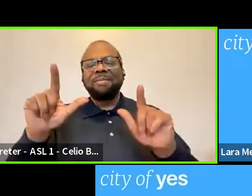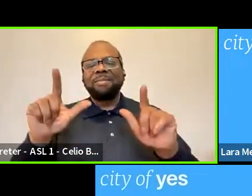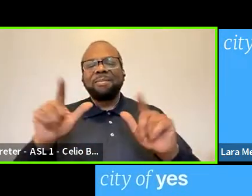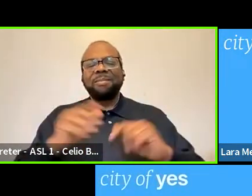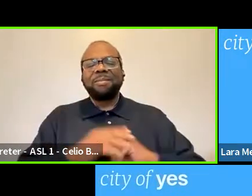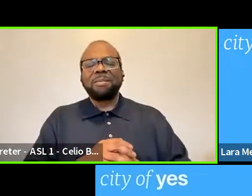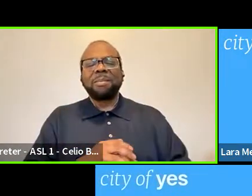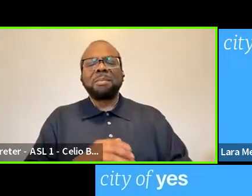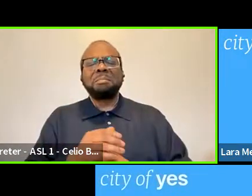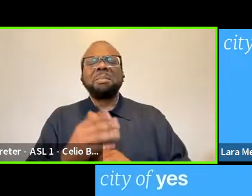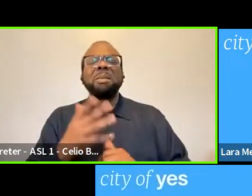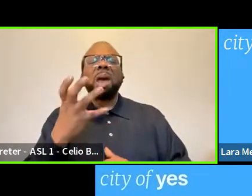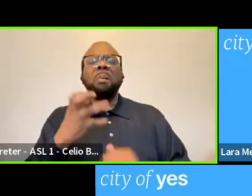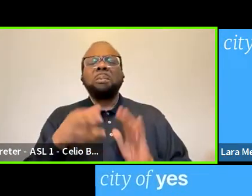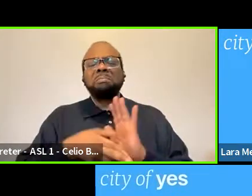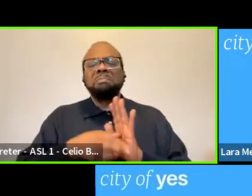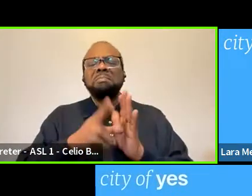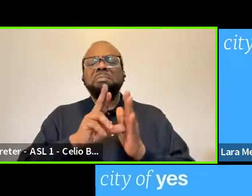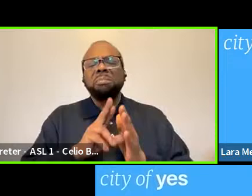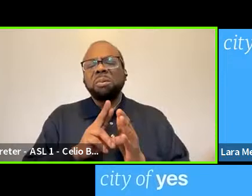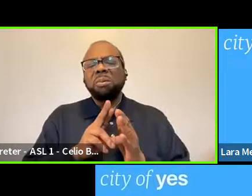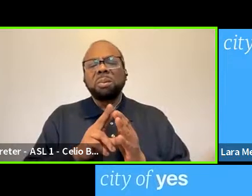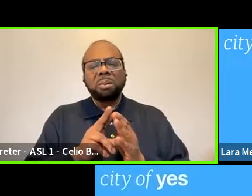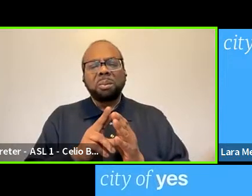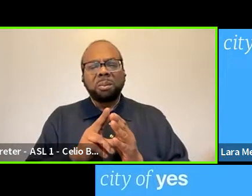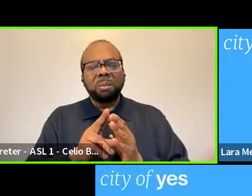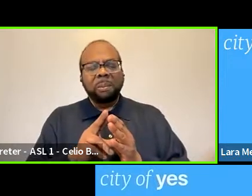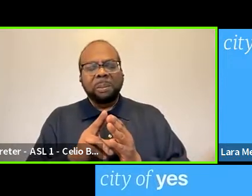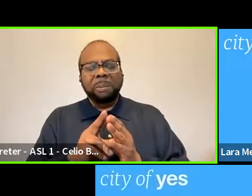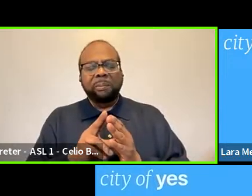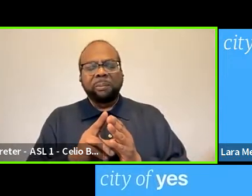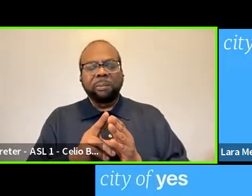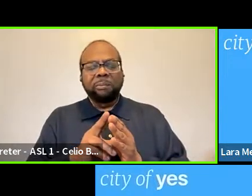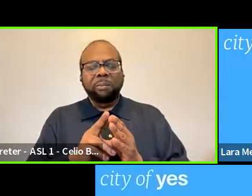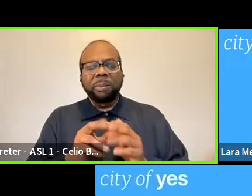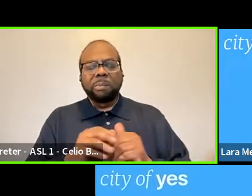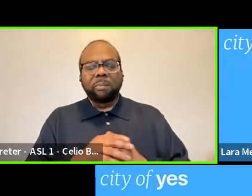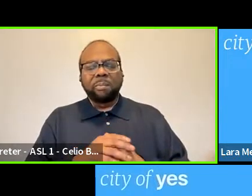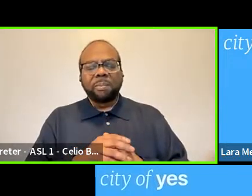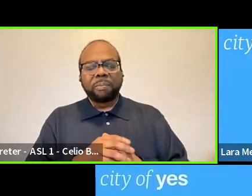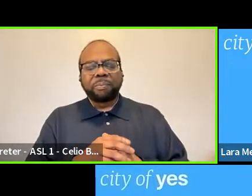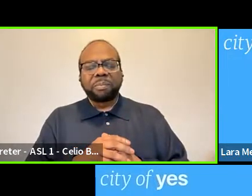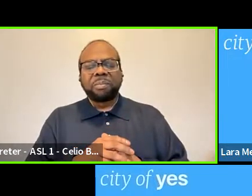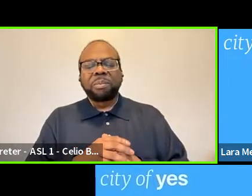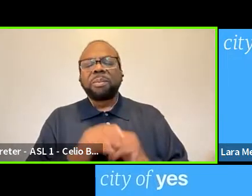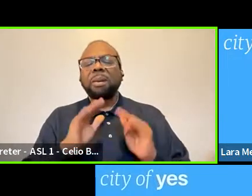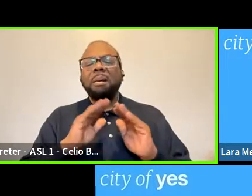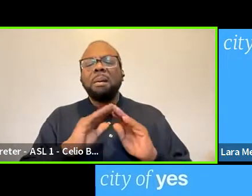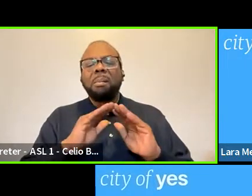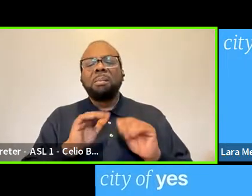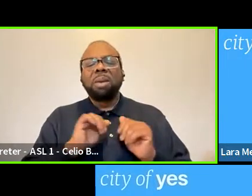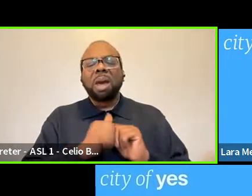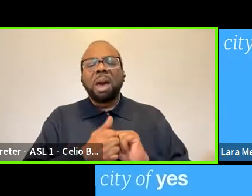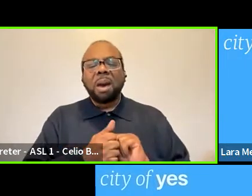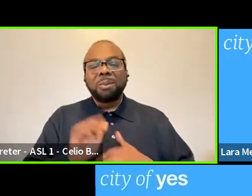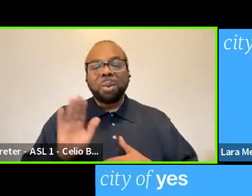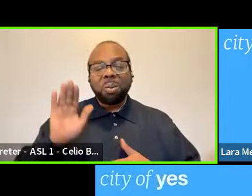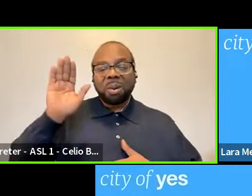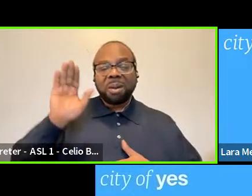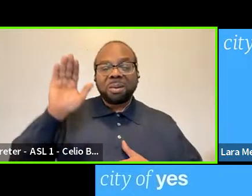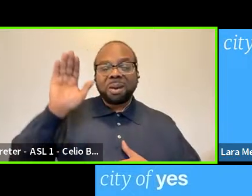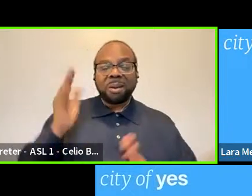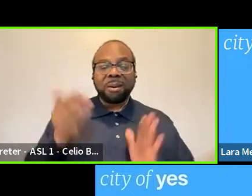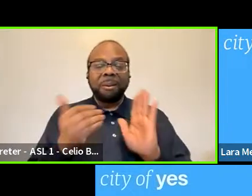So let me just go over the how to raise your hand again.